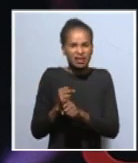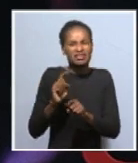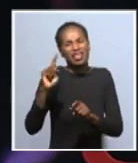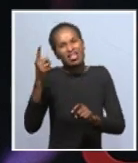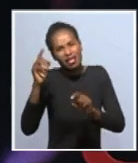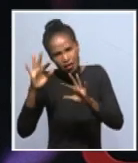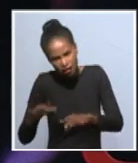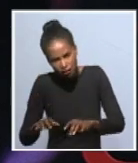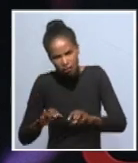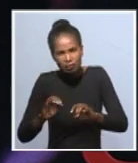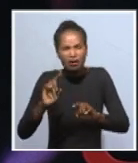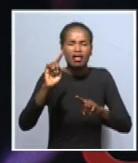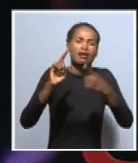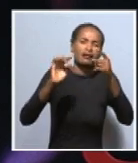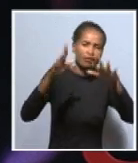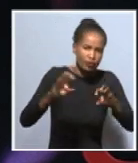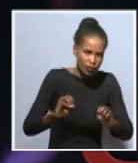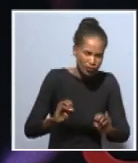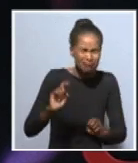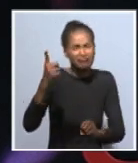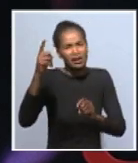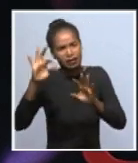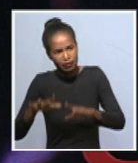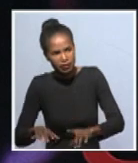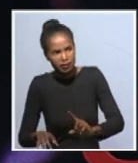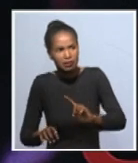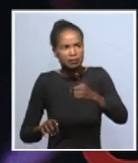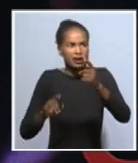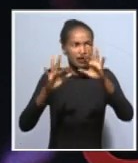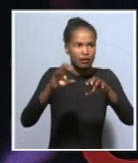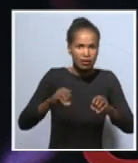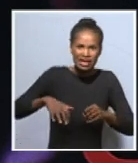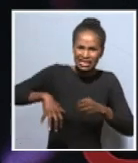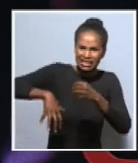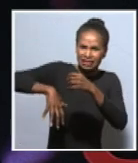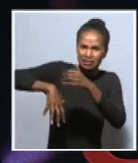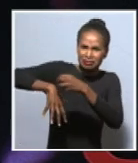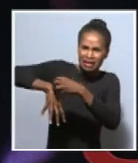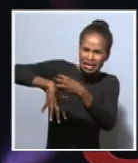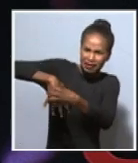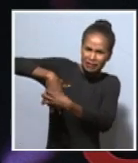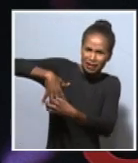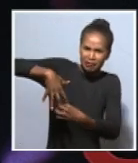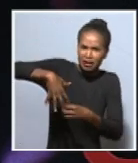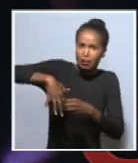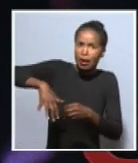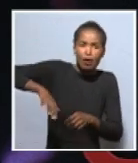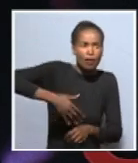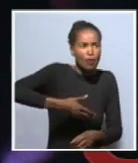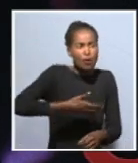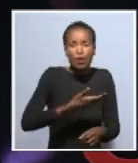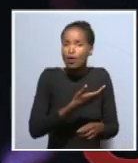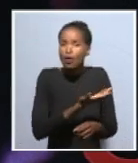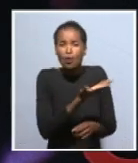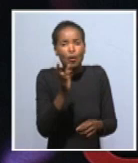rainfall in different parts of the country that is overall below your long-term average. Not that all regions